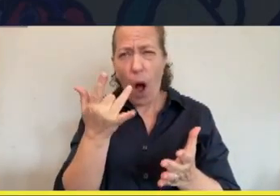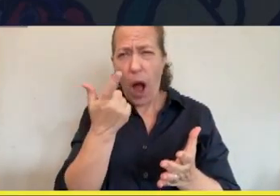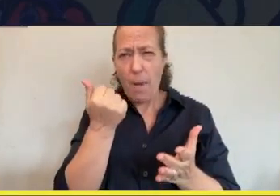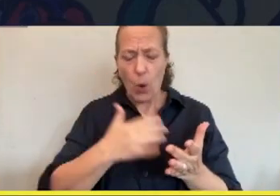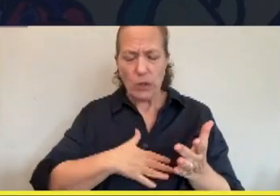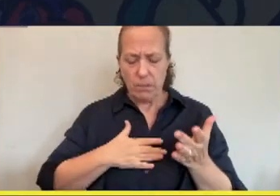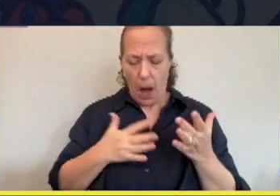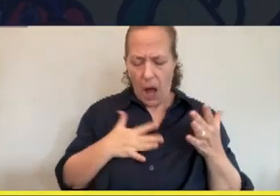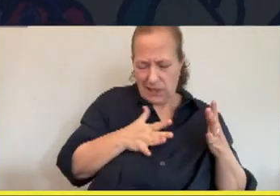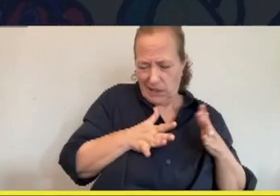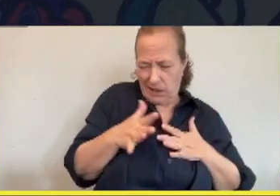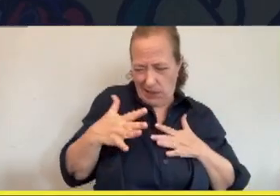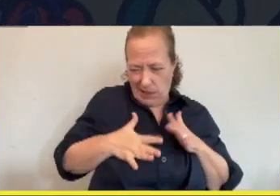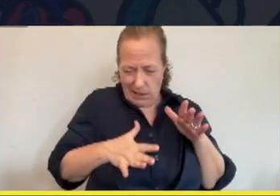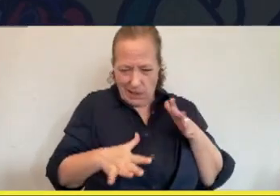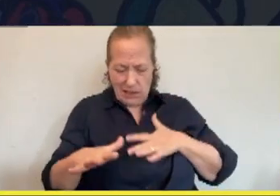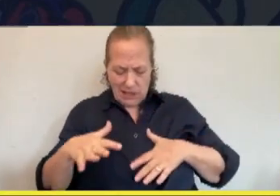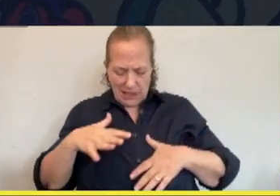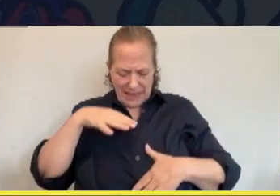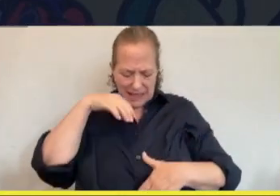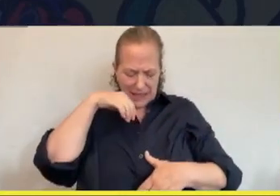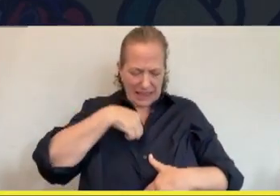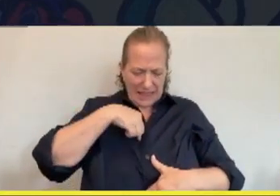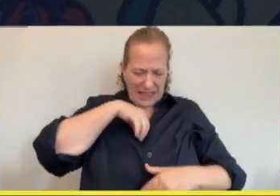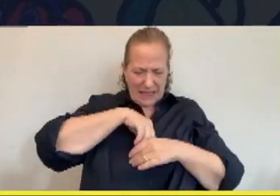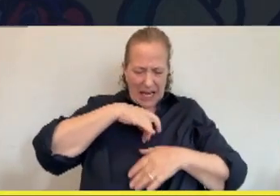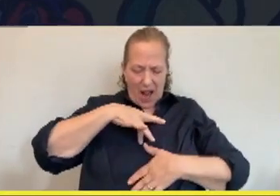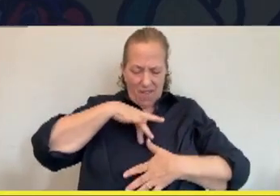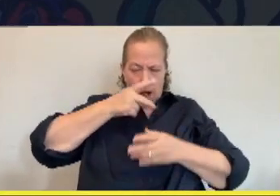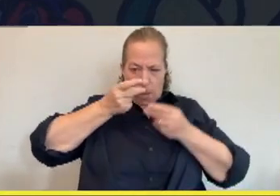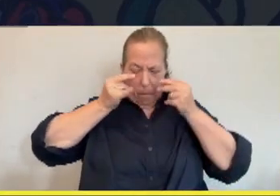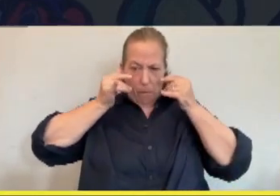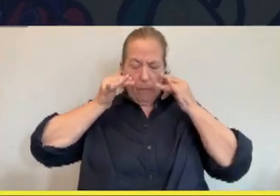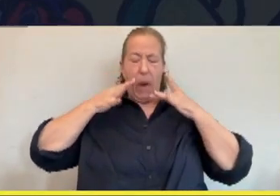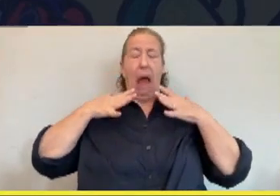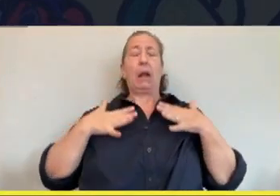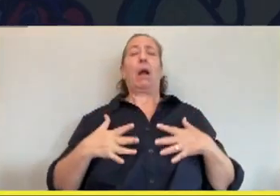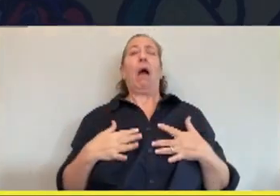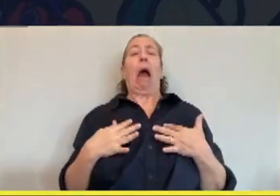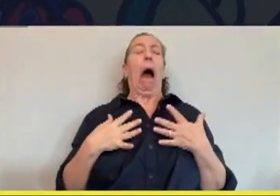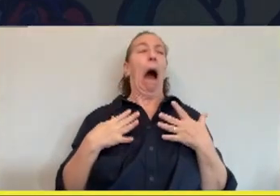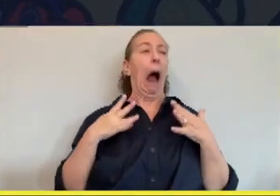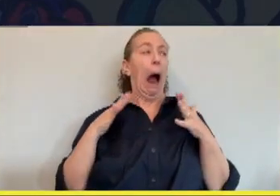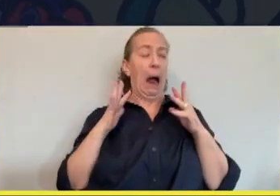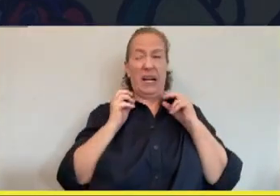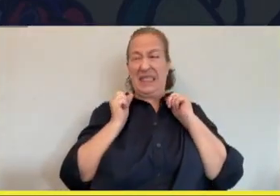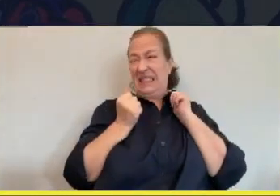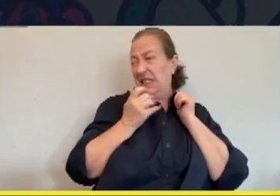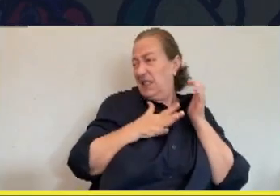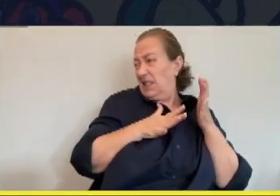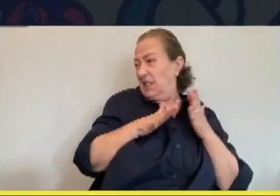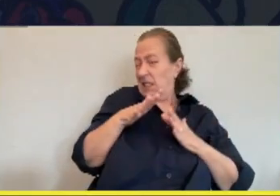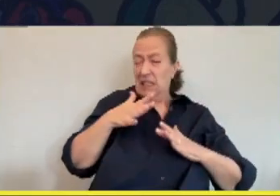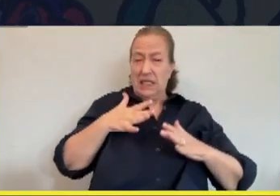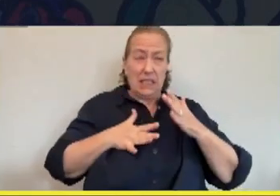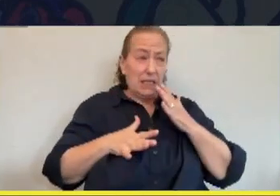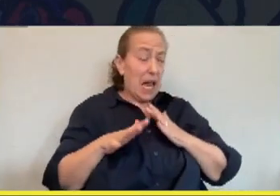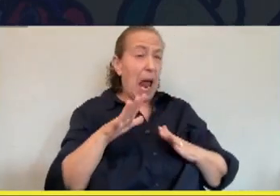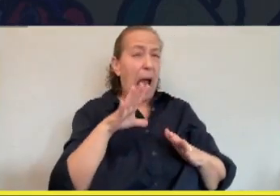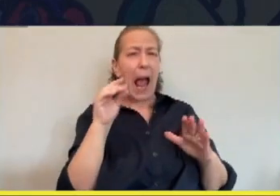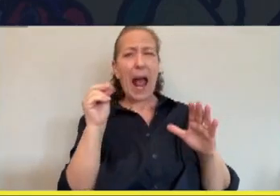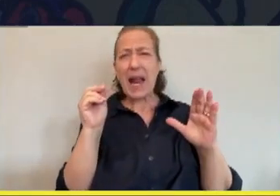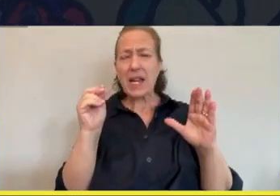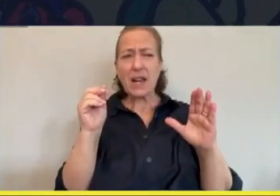that rises in my spine with every knock and jostle on the crowded floor, and partly it's the way I think I